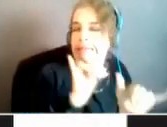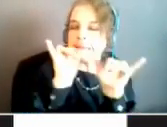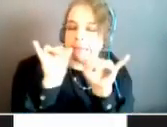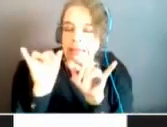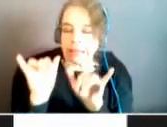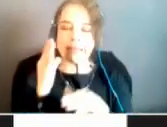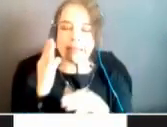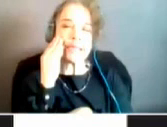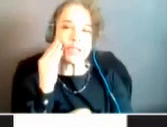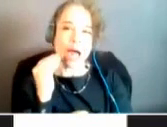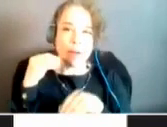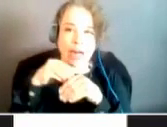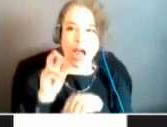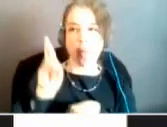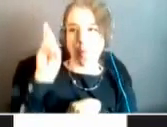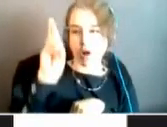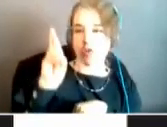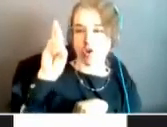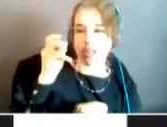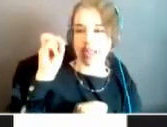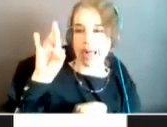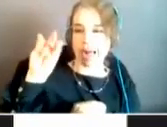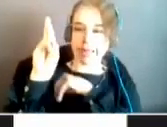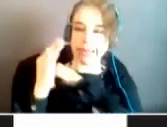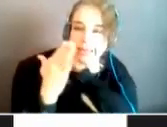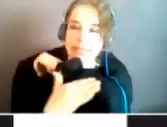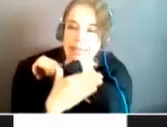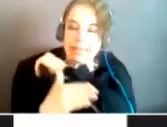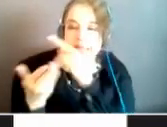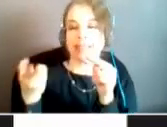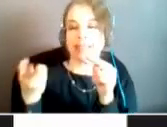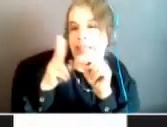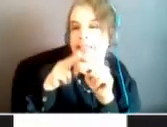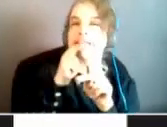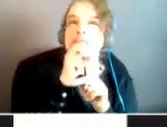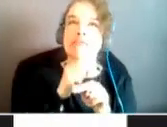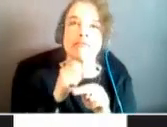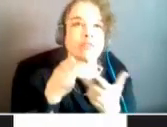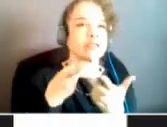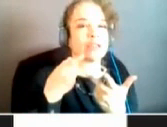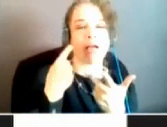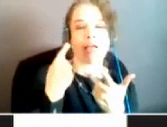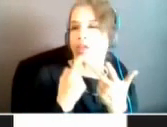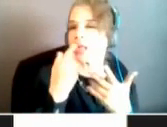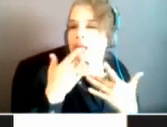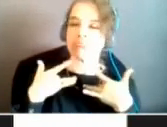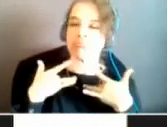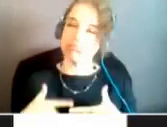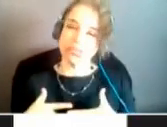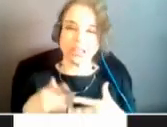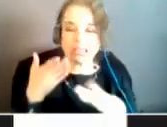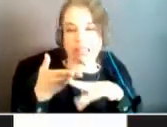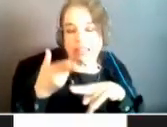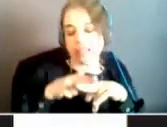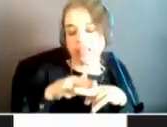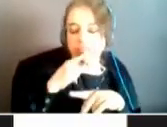have experienced in Riverside County. Some risk factors increase with age, including the onset of late life depression, increased